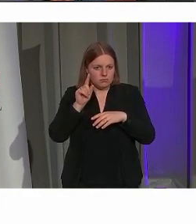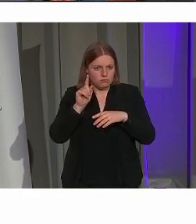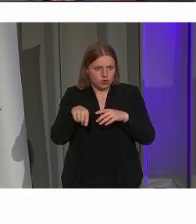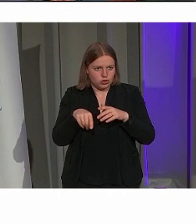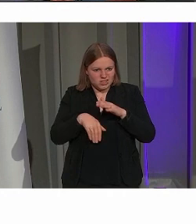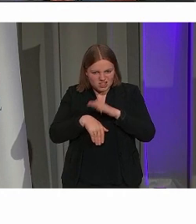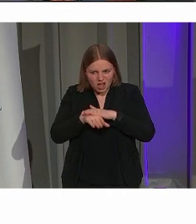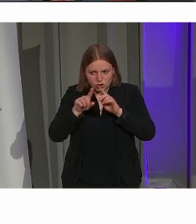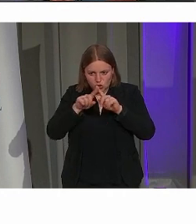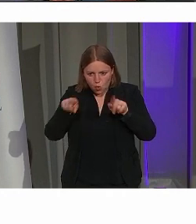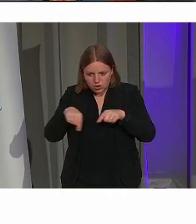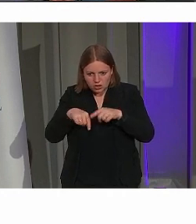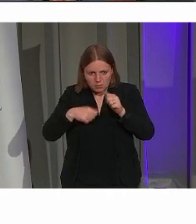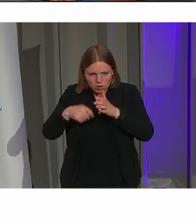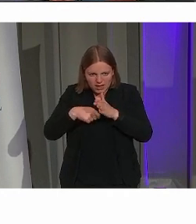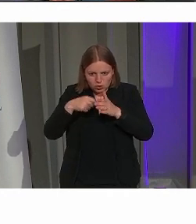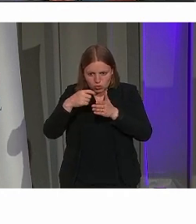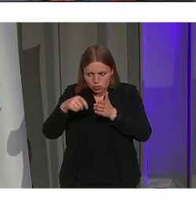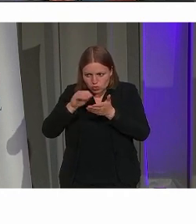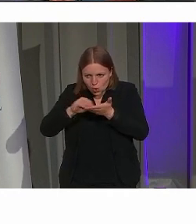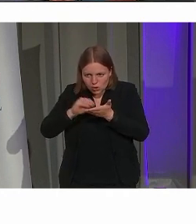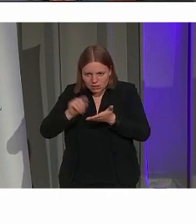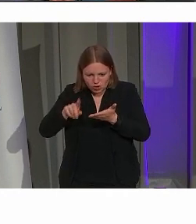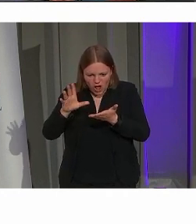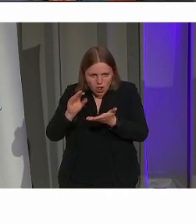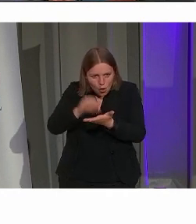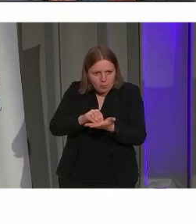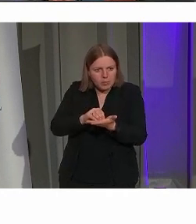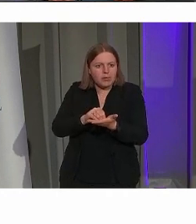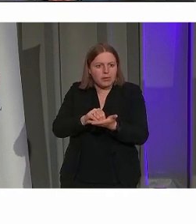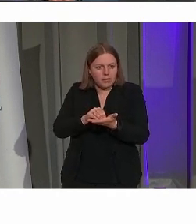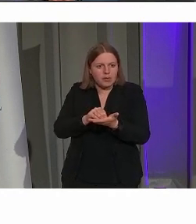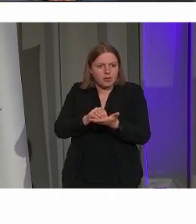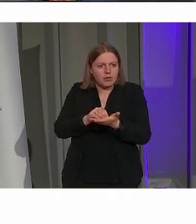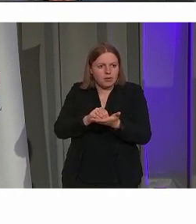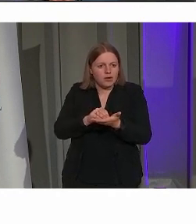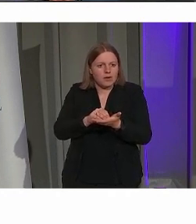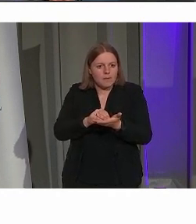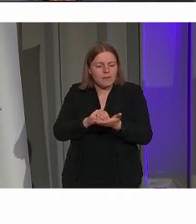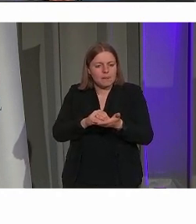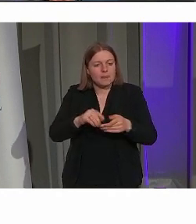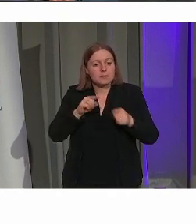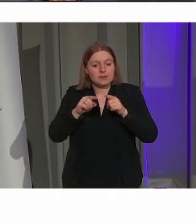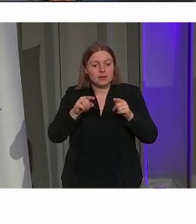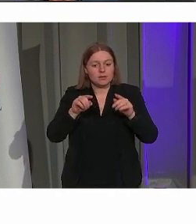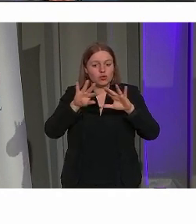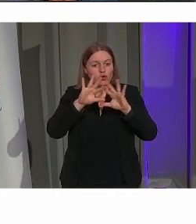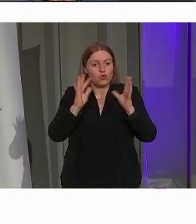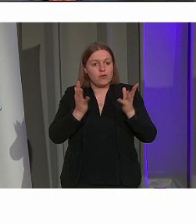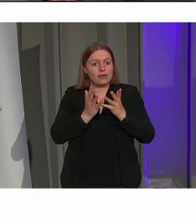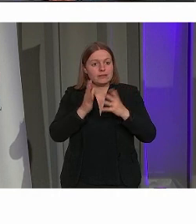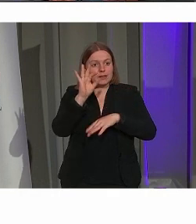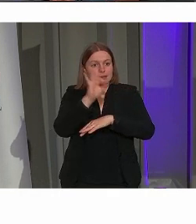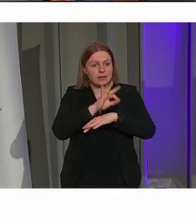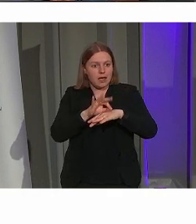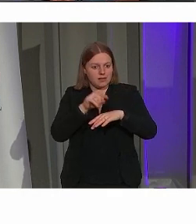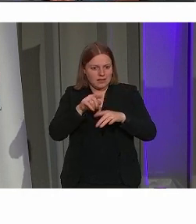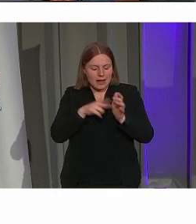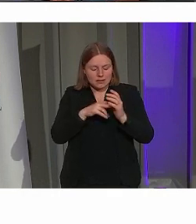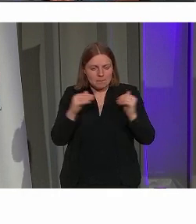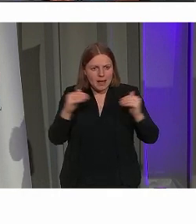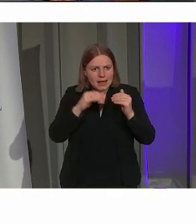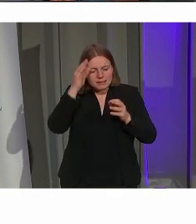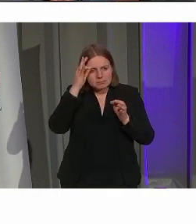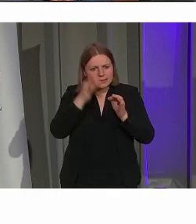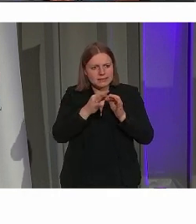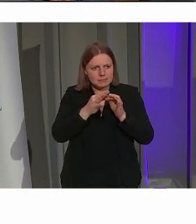is that we wanted to include universal design in start notes, in project notes. So